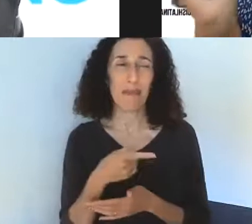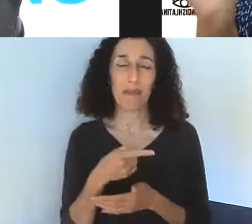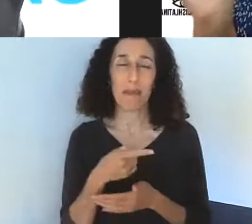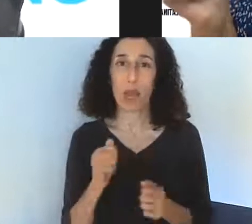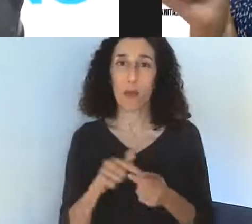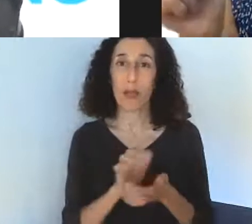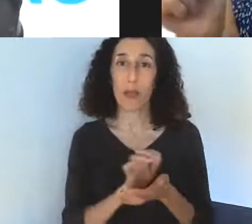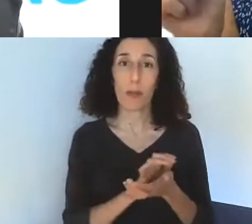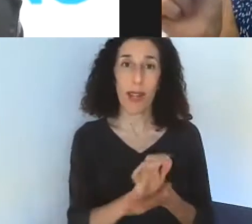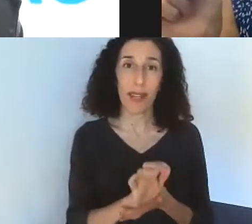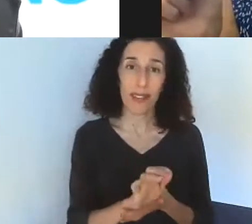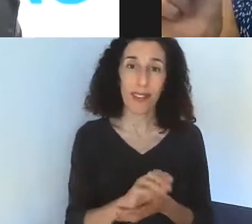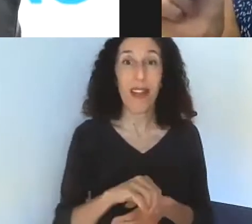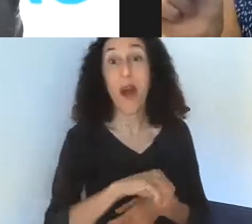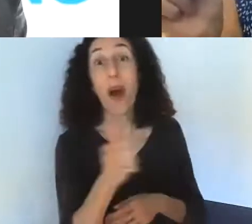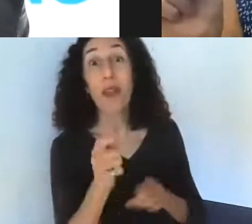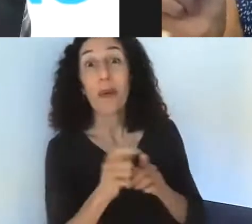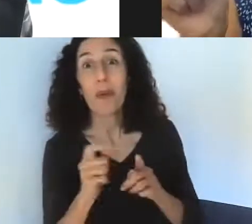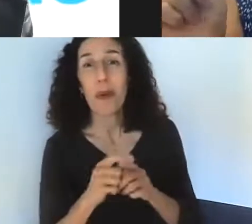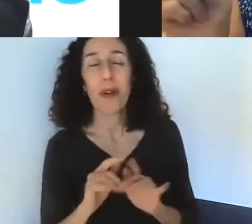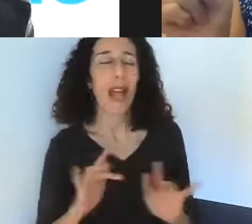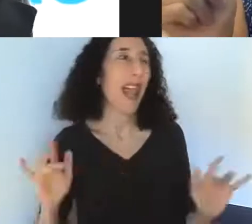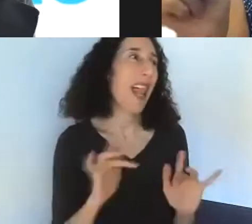is handicapable.